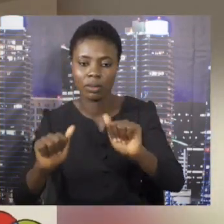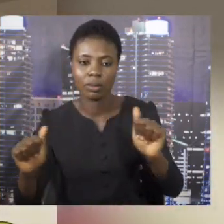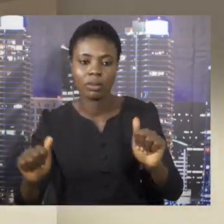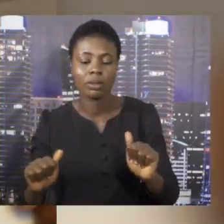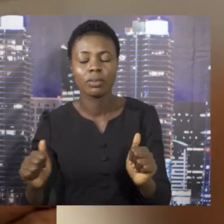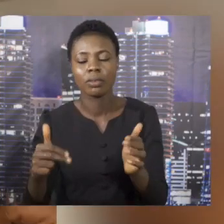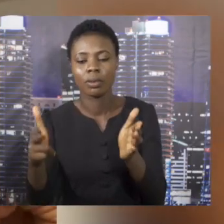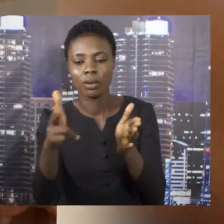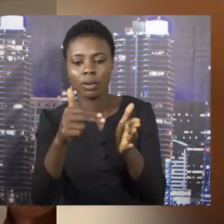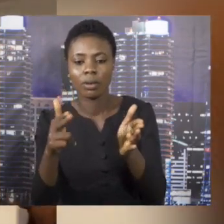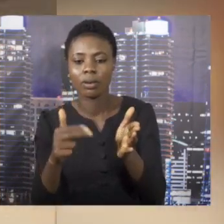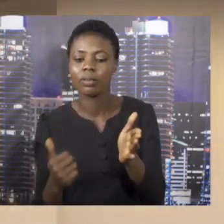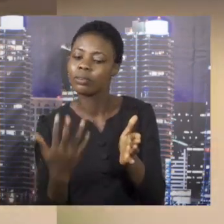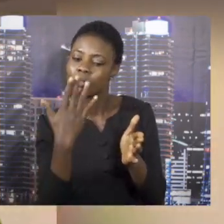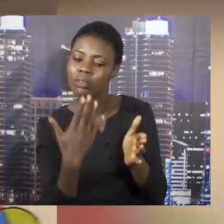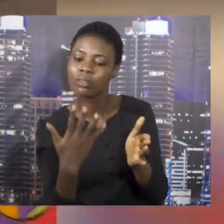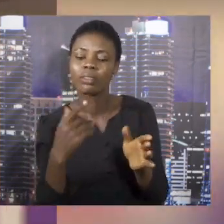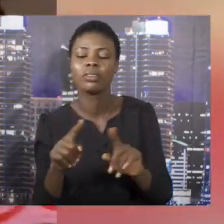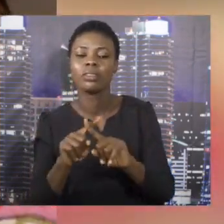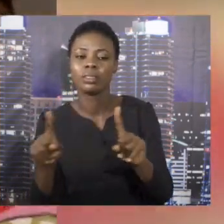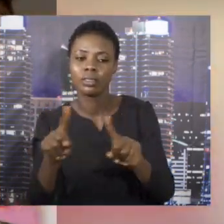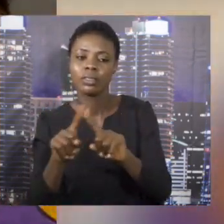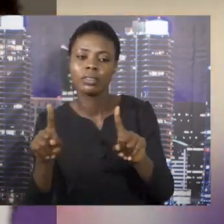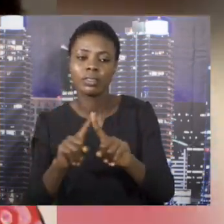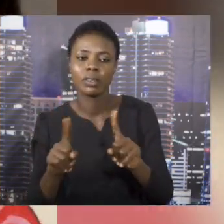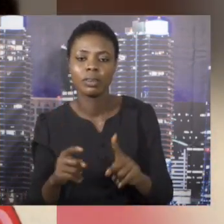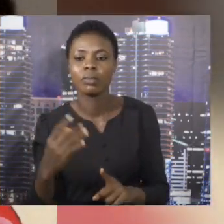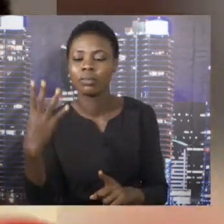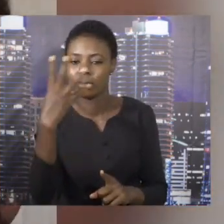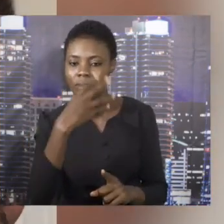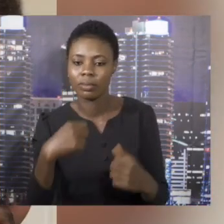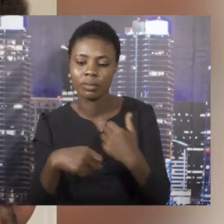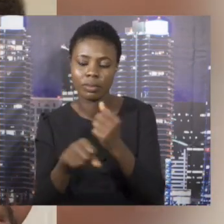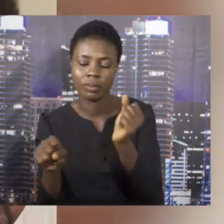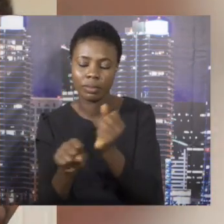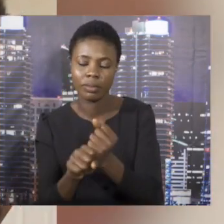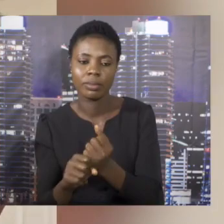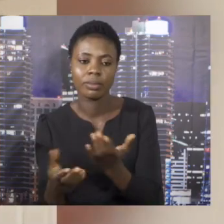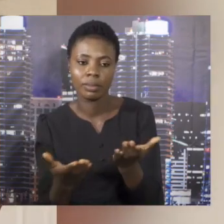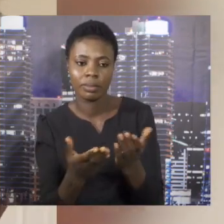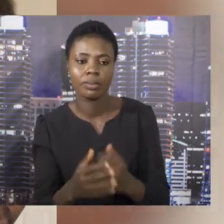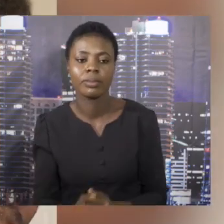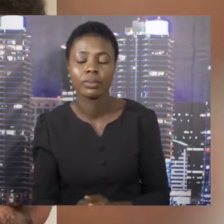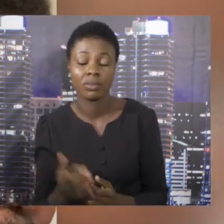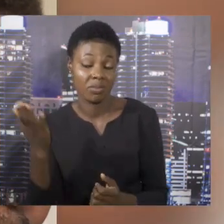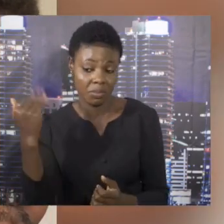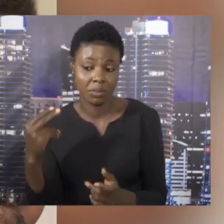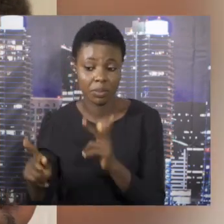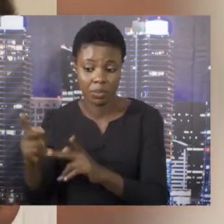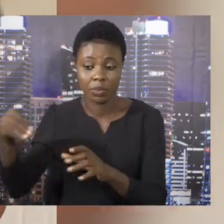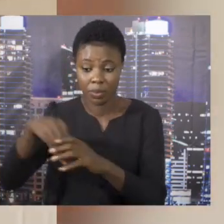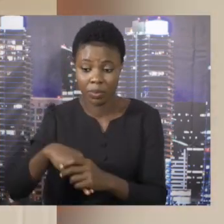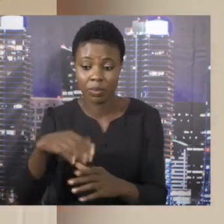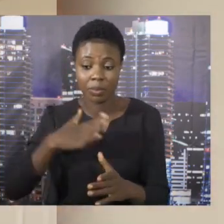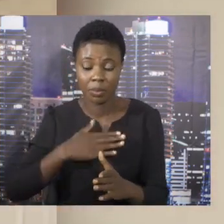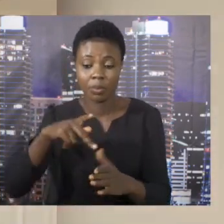is very possible to be done. You can see it's one of the classes I had with people that participated in my program.